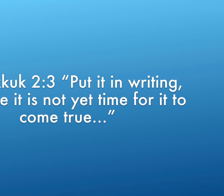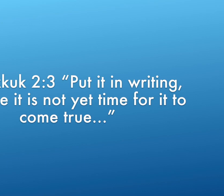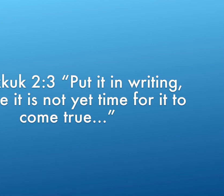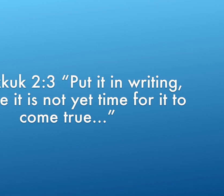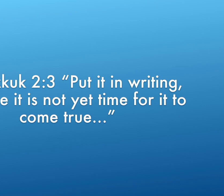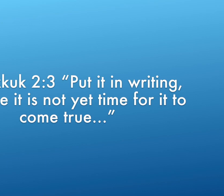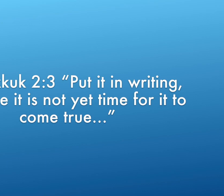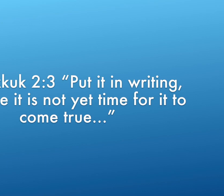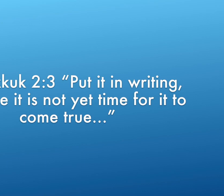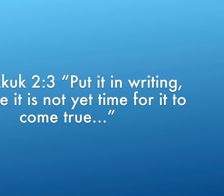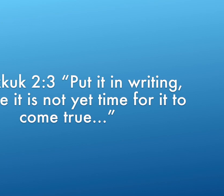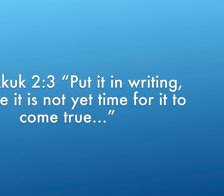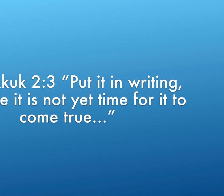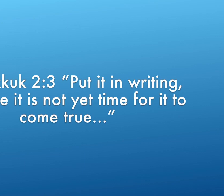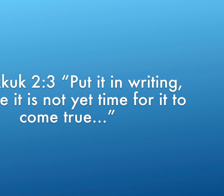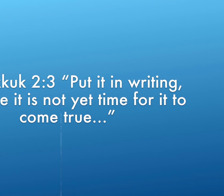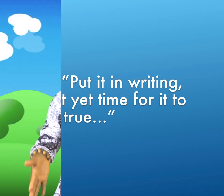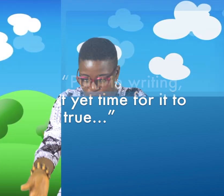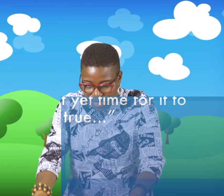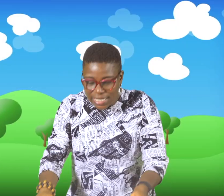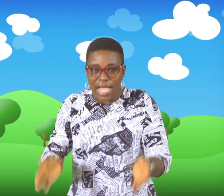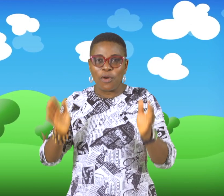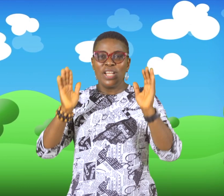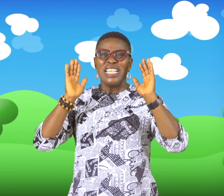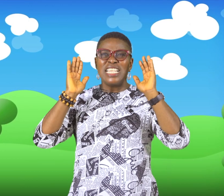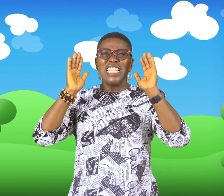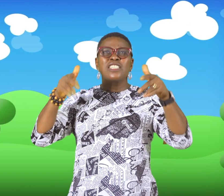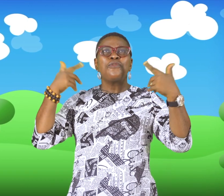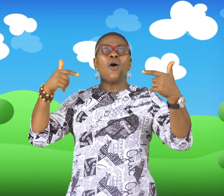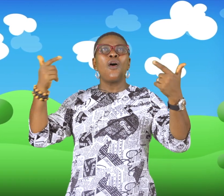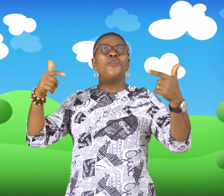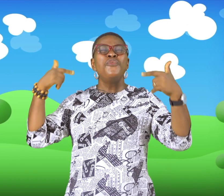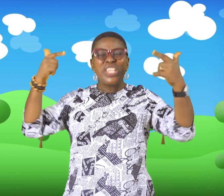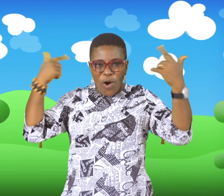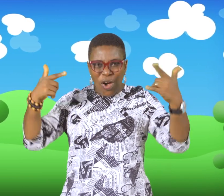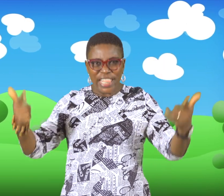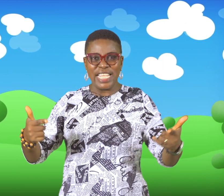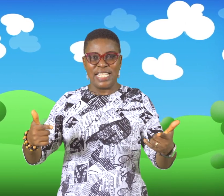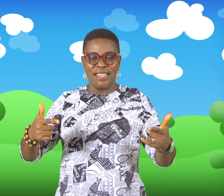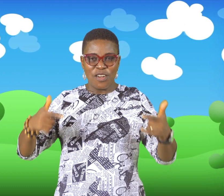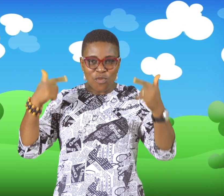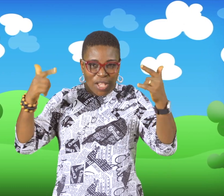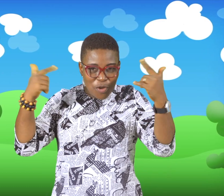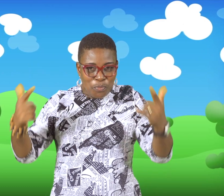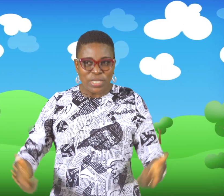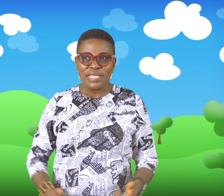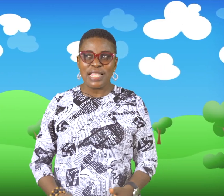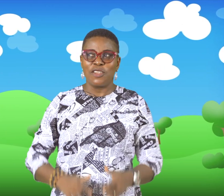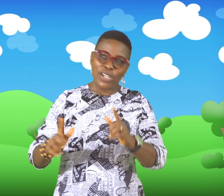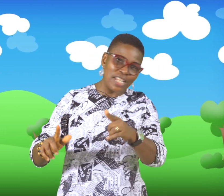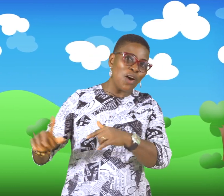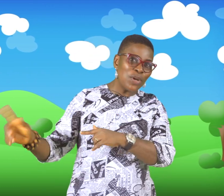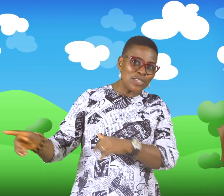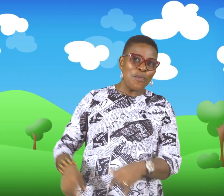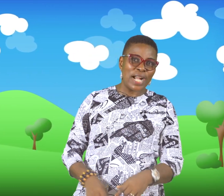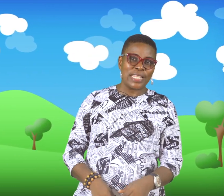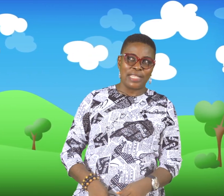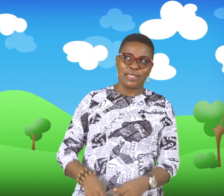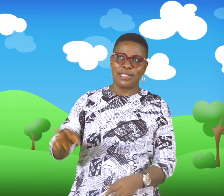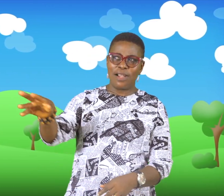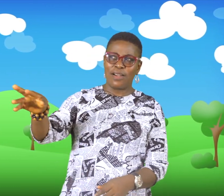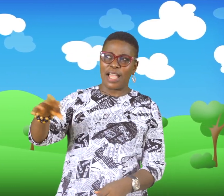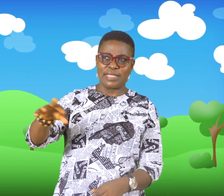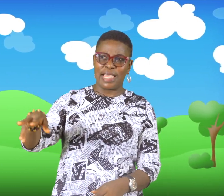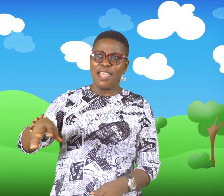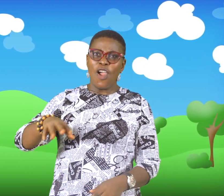it to come. Put it down. When you put it down, it's for recalling. When you put it down, you can always go back